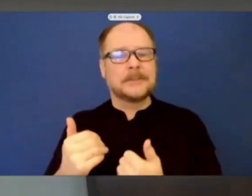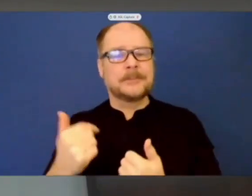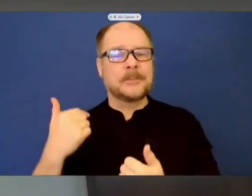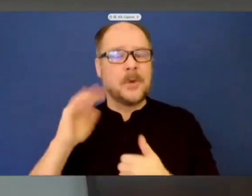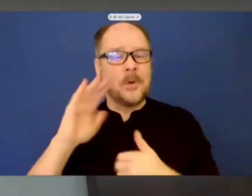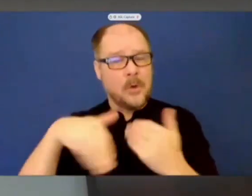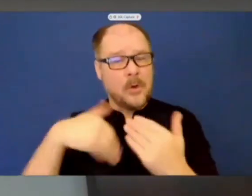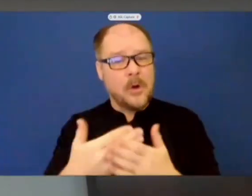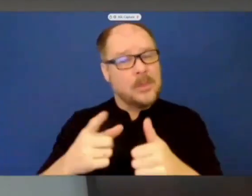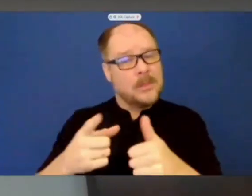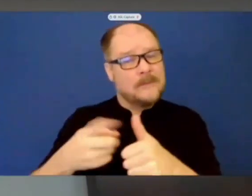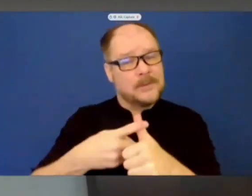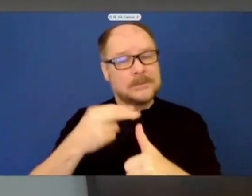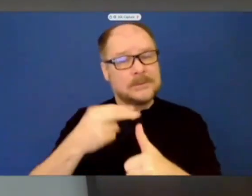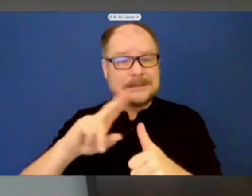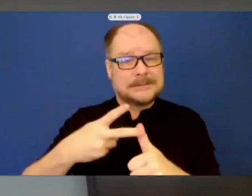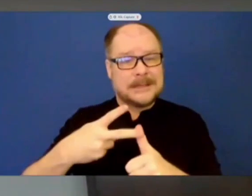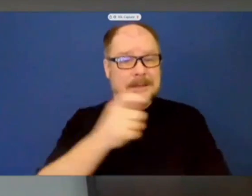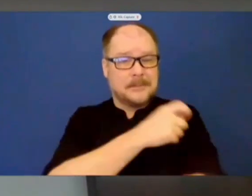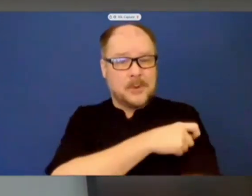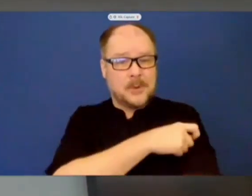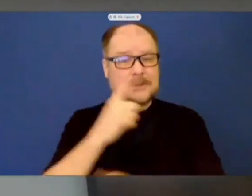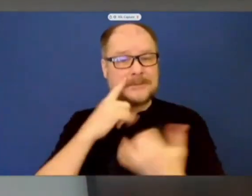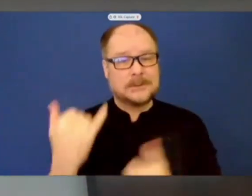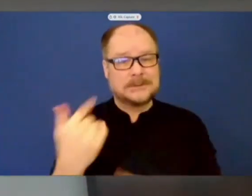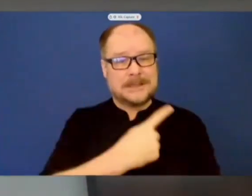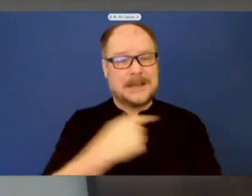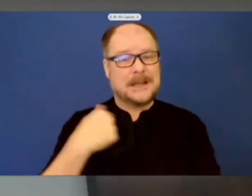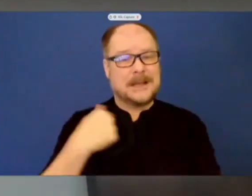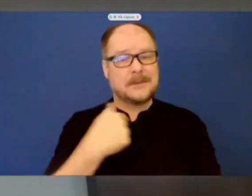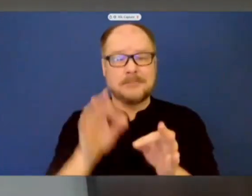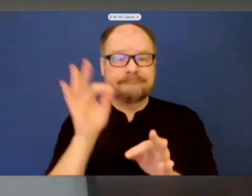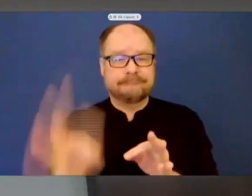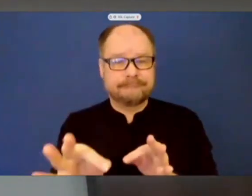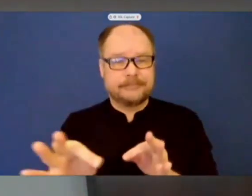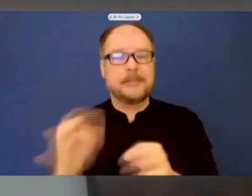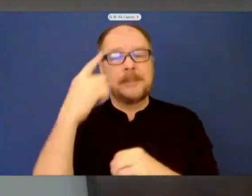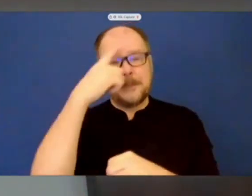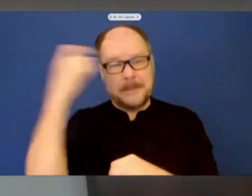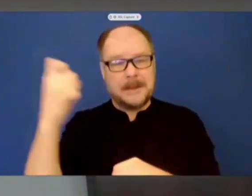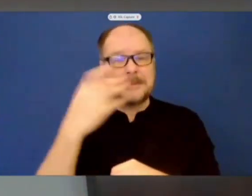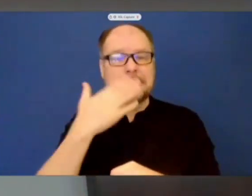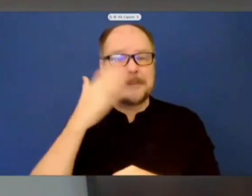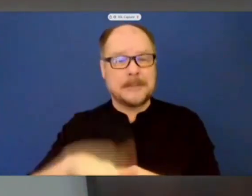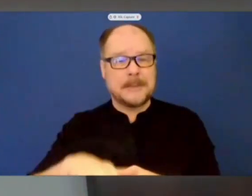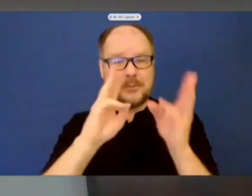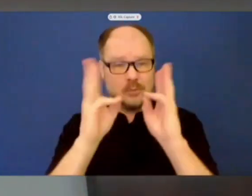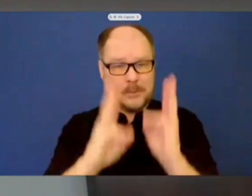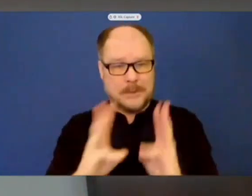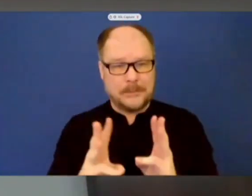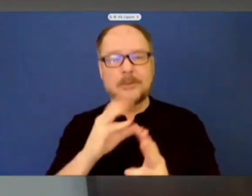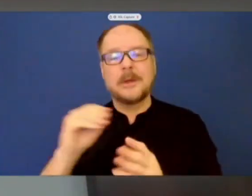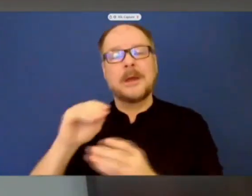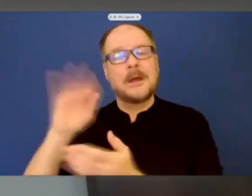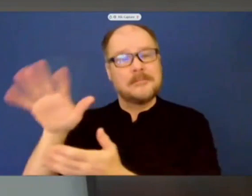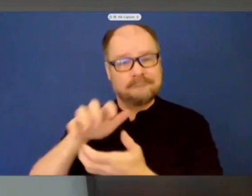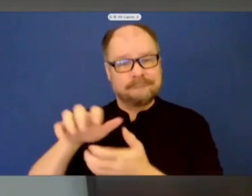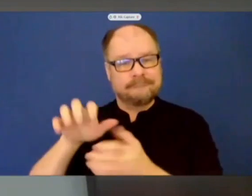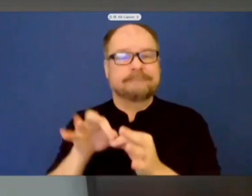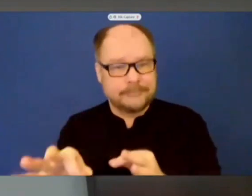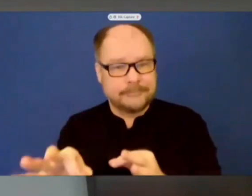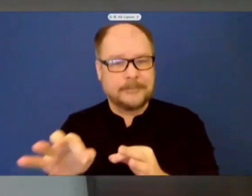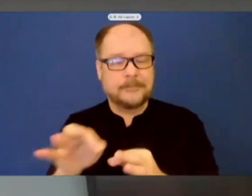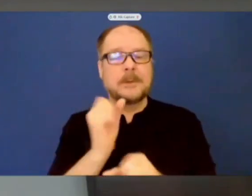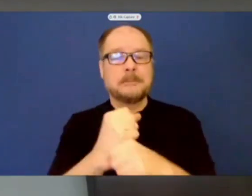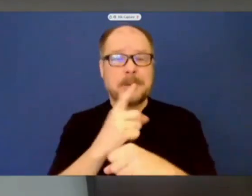first and second dose appointments today at the Bojangles Coliseum due to the inclement weather and shipments delays, and will ensure that all individuals